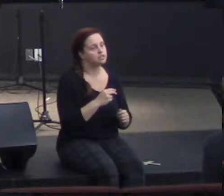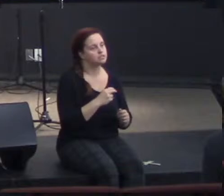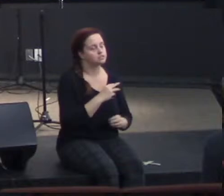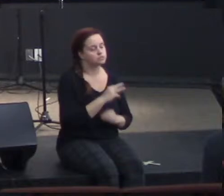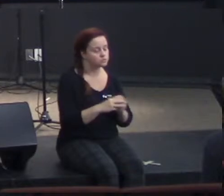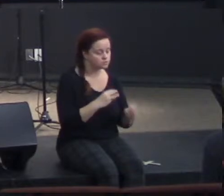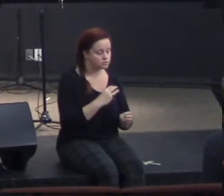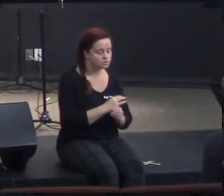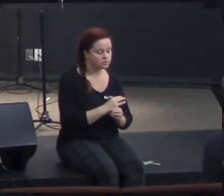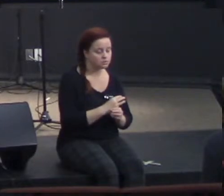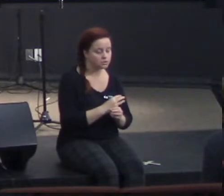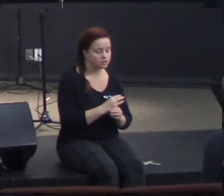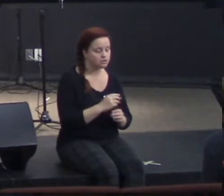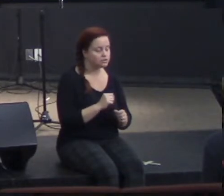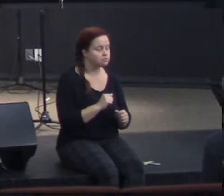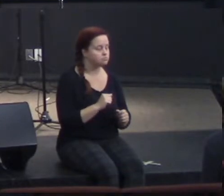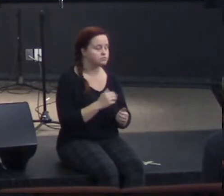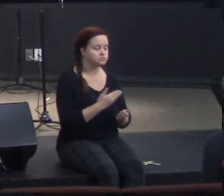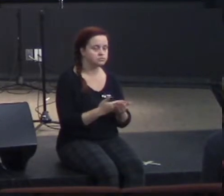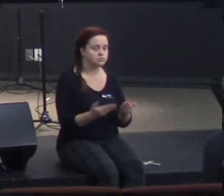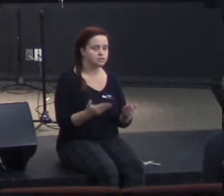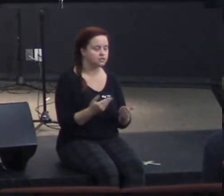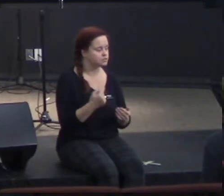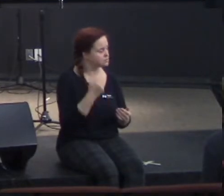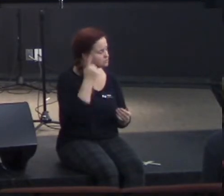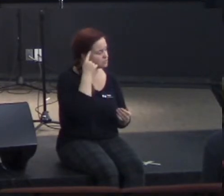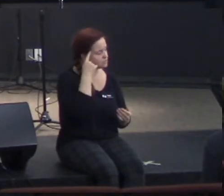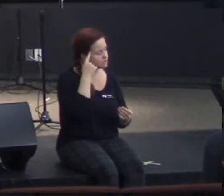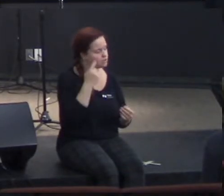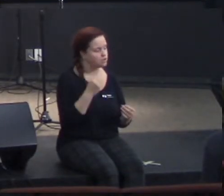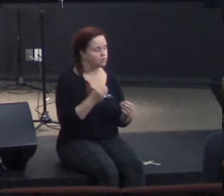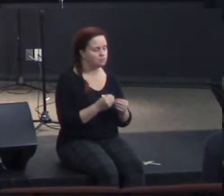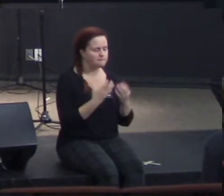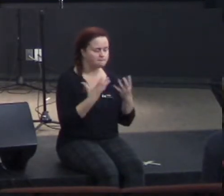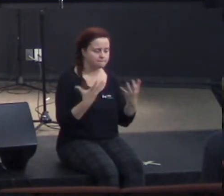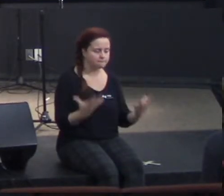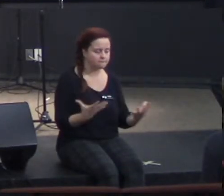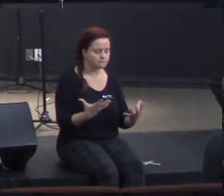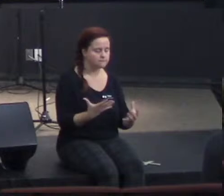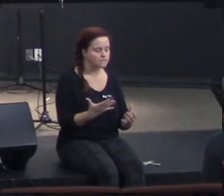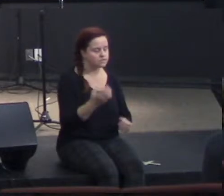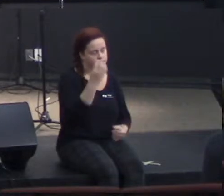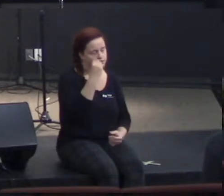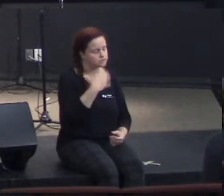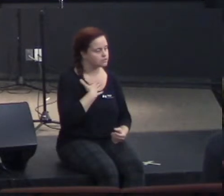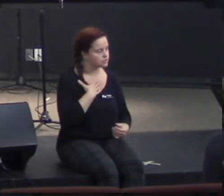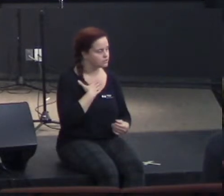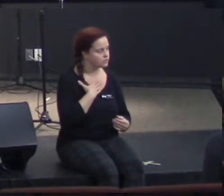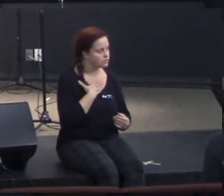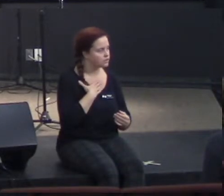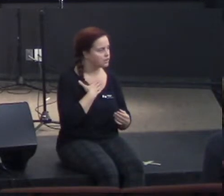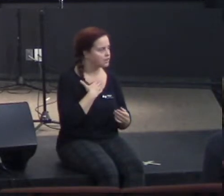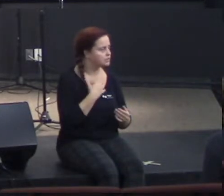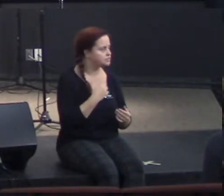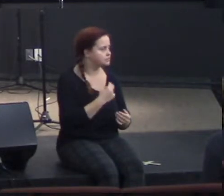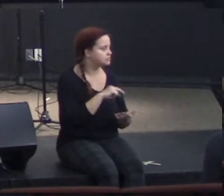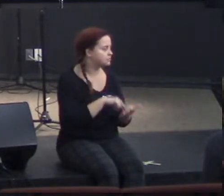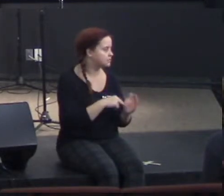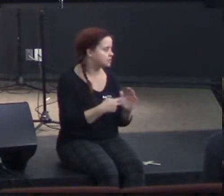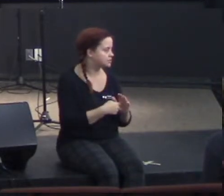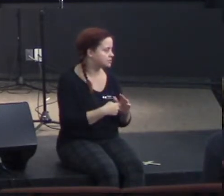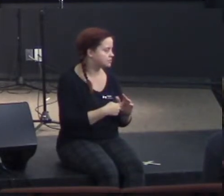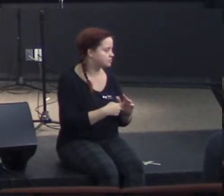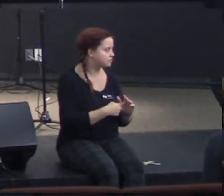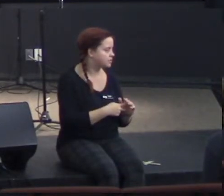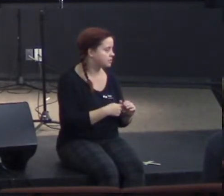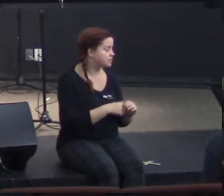could know how much grace matters. And so where there is no truth, there is no grace.